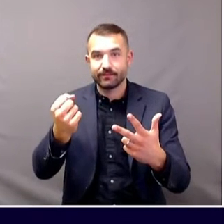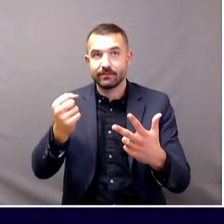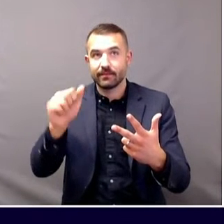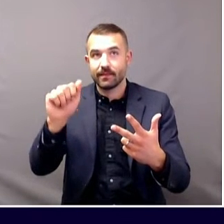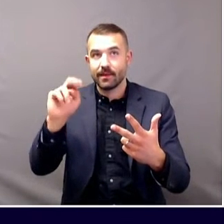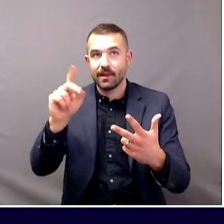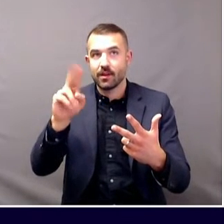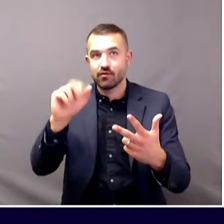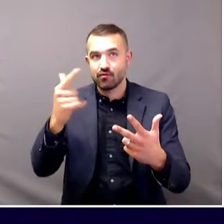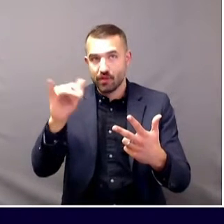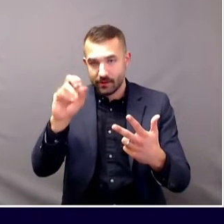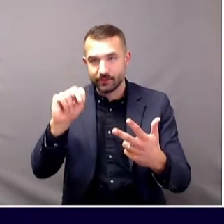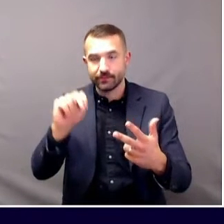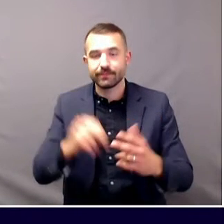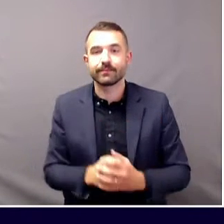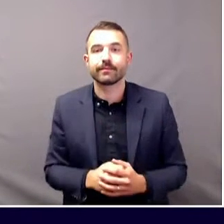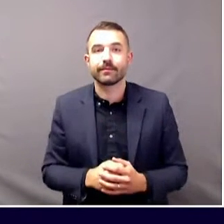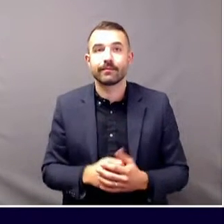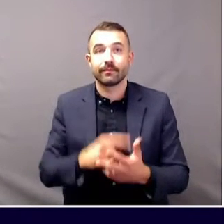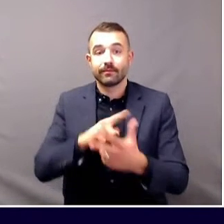the 160th,